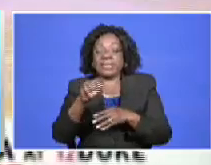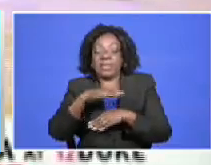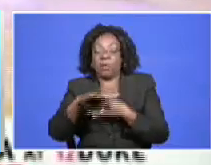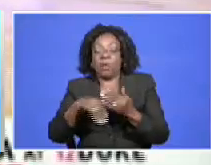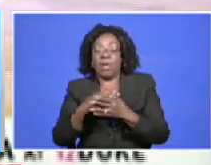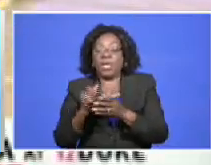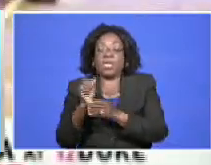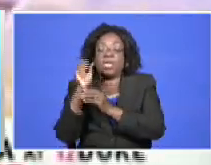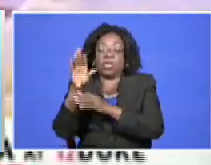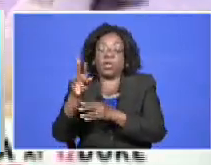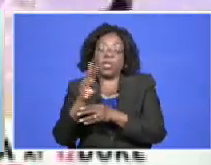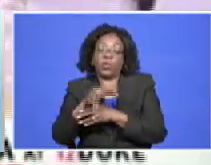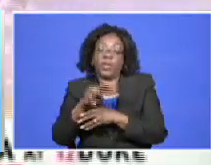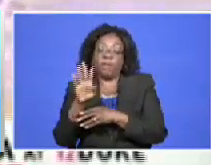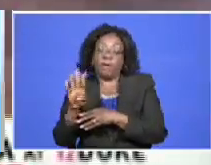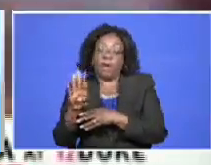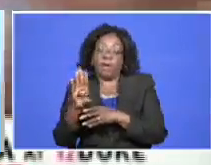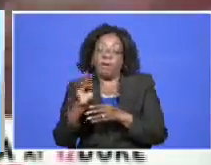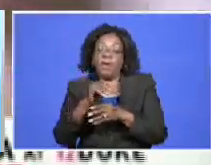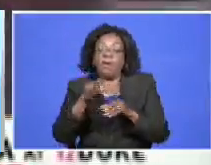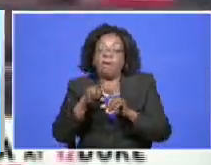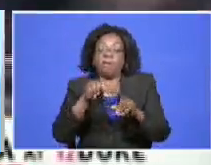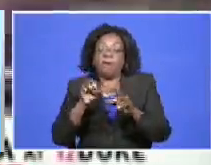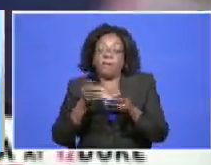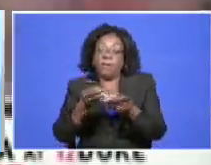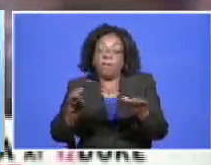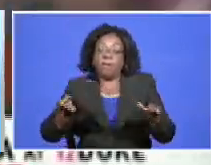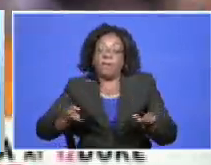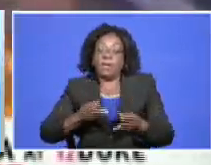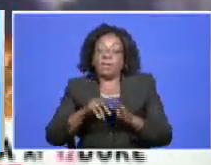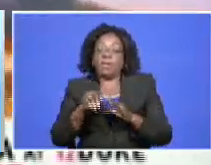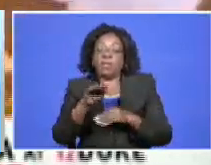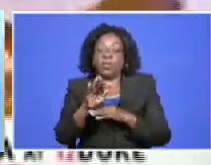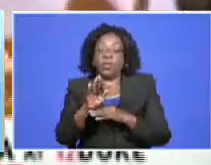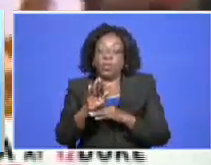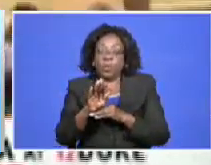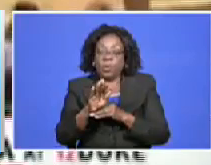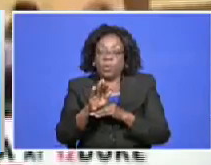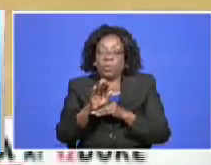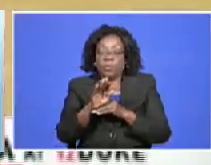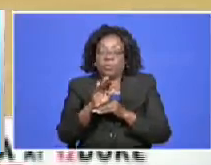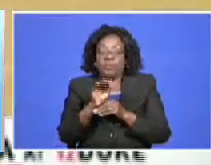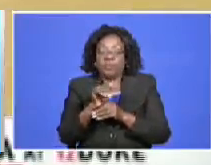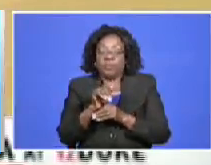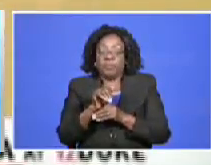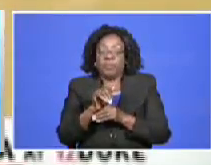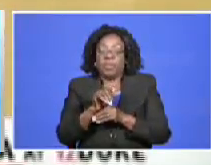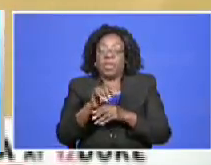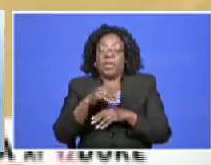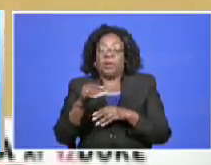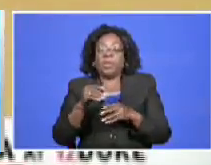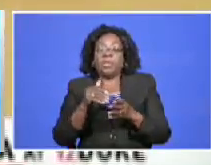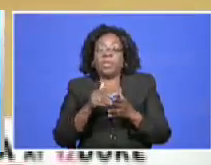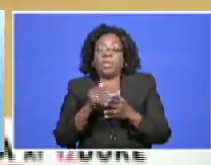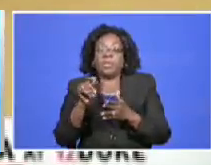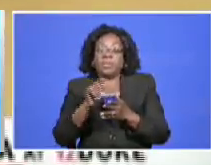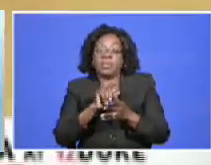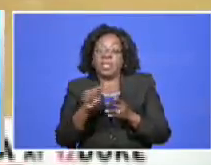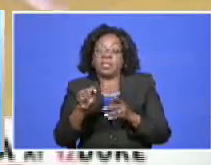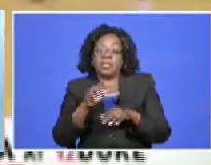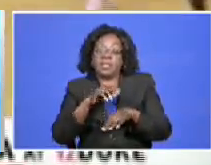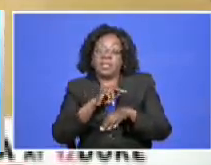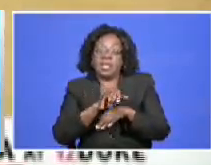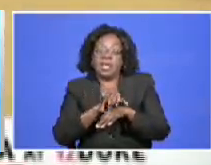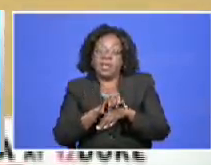just 25% from the field, including 2 of 15 from beyond the arc. According to ESPN, Texas's chance of